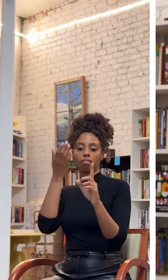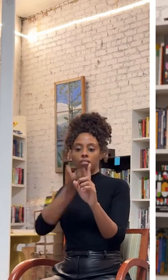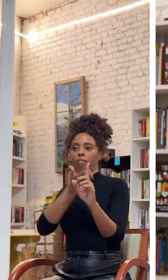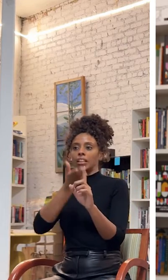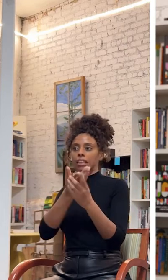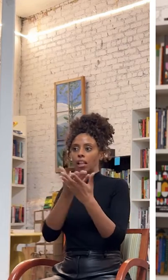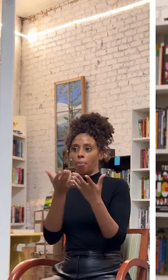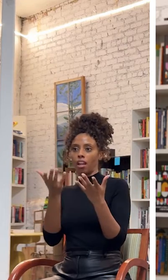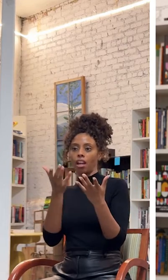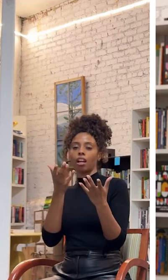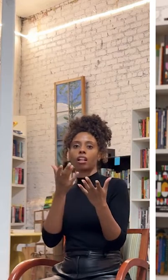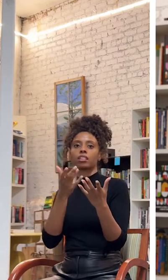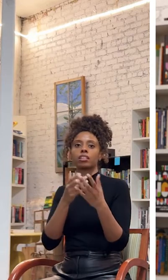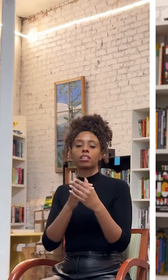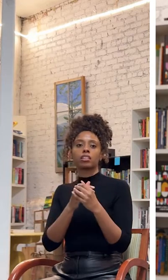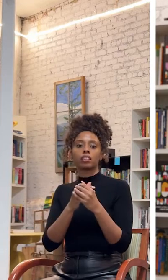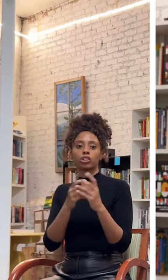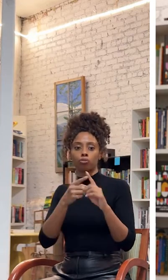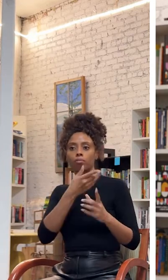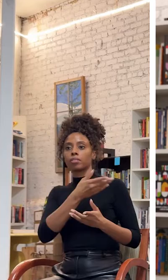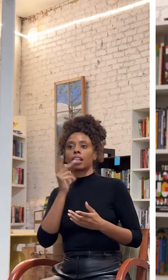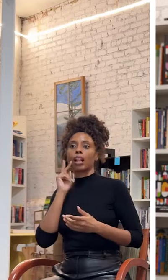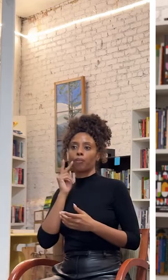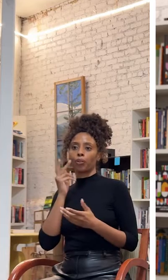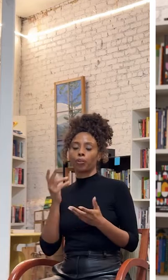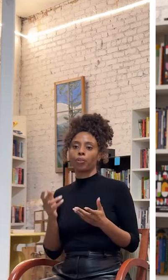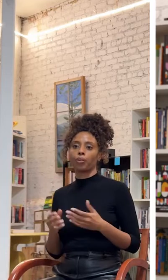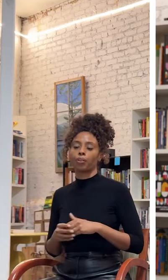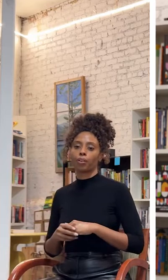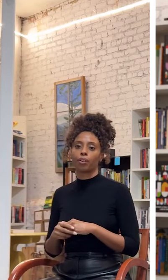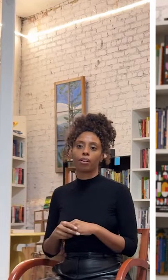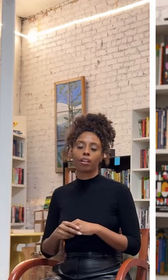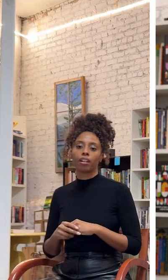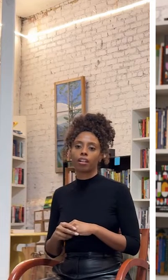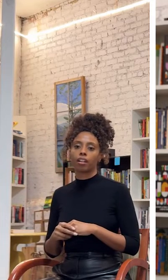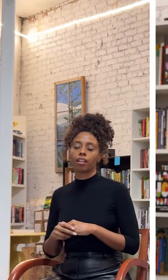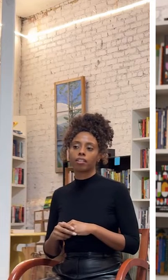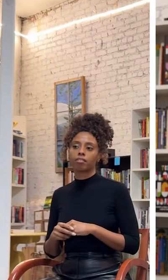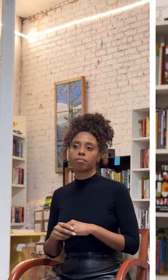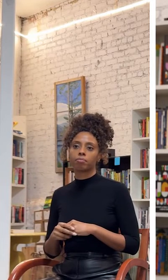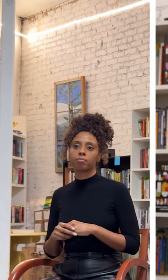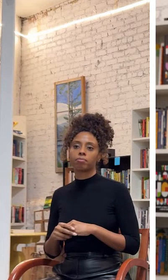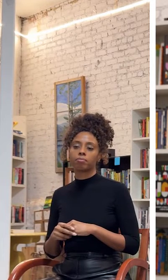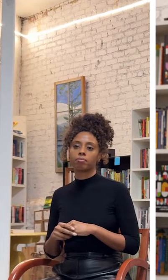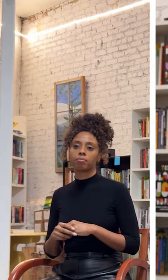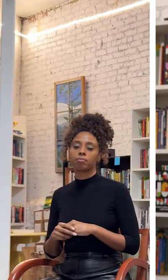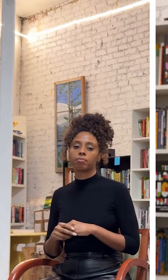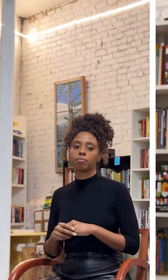something, came from Kleaver. I had not heard of